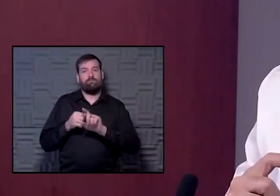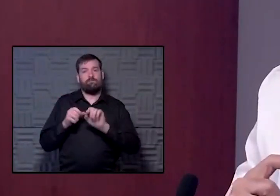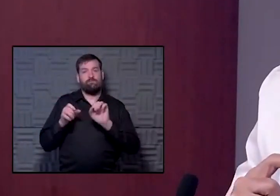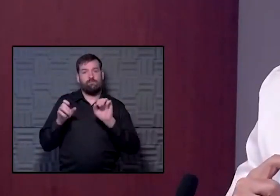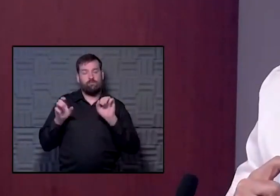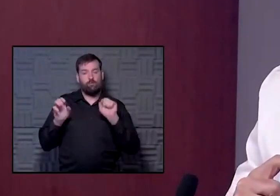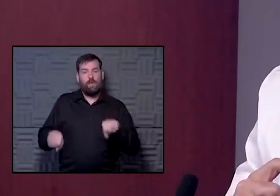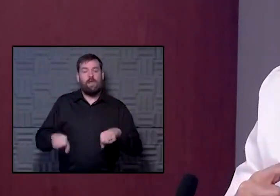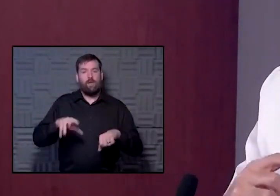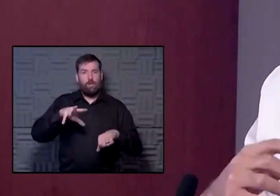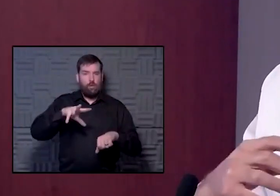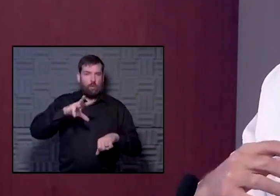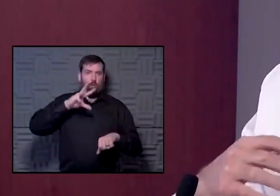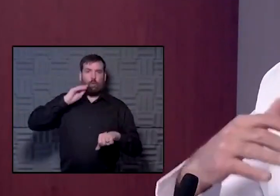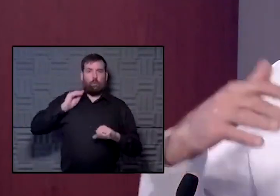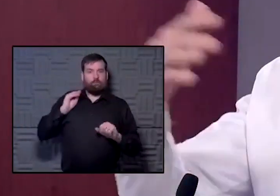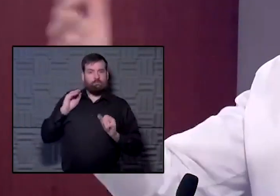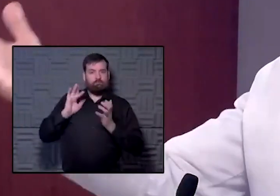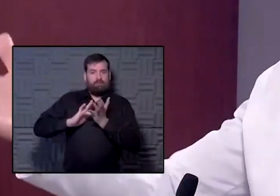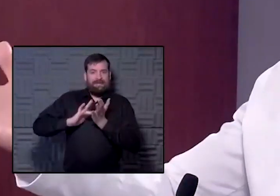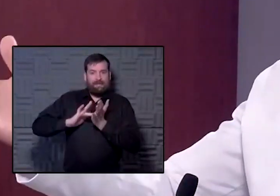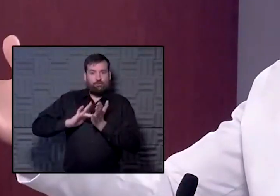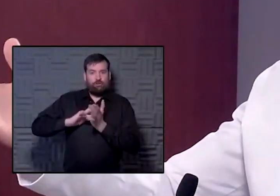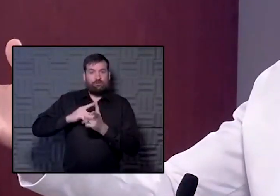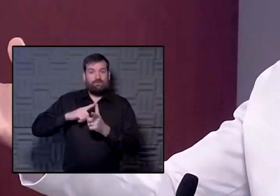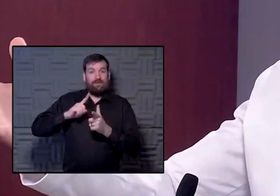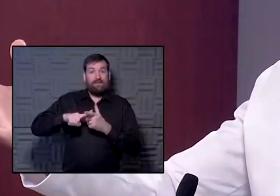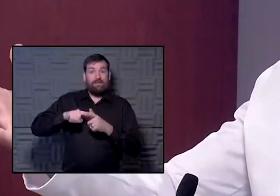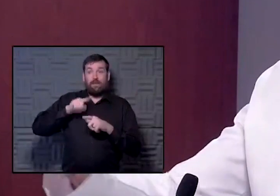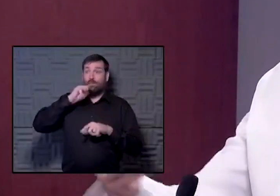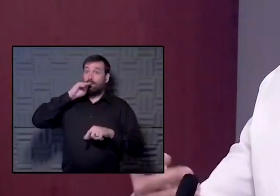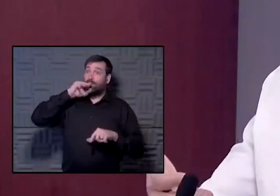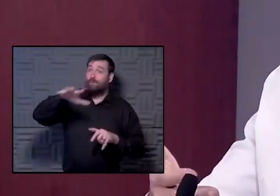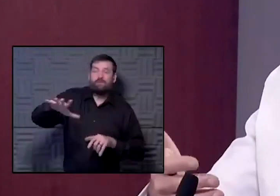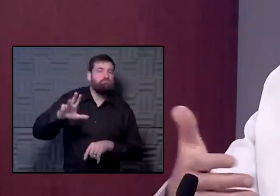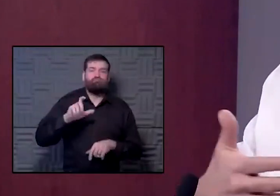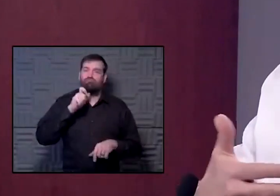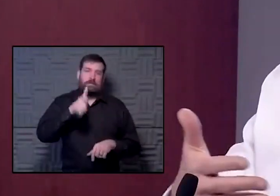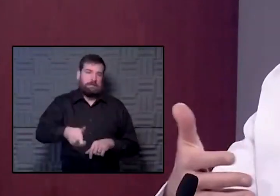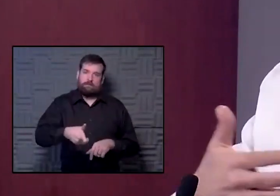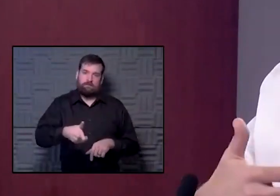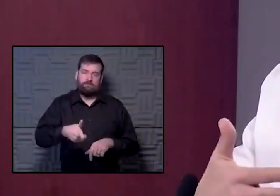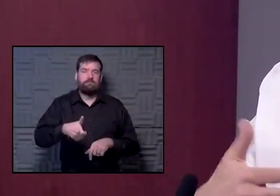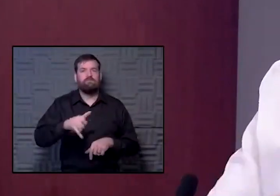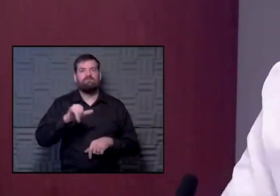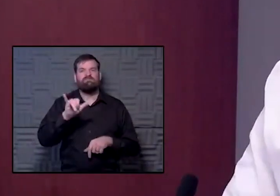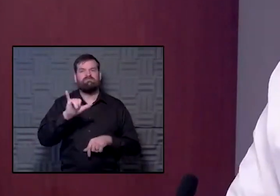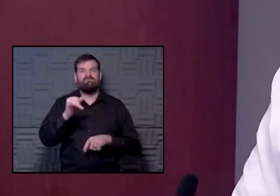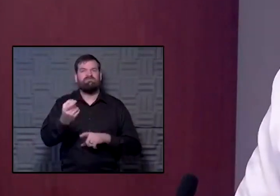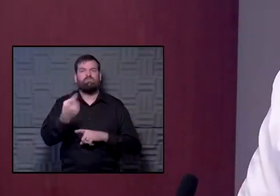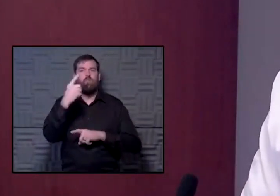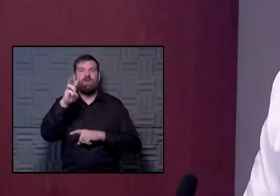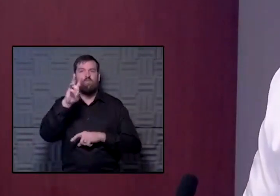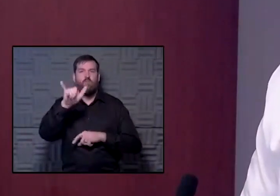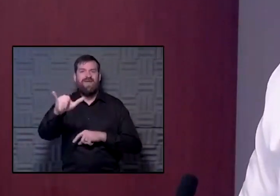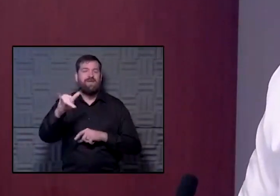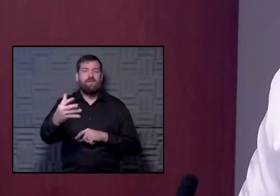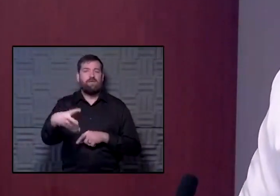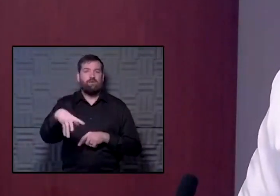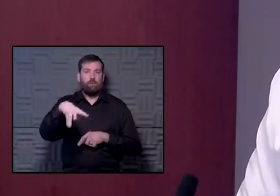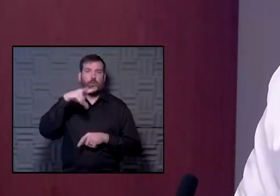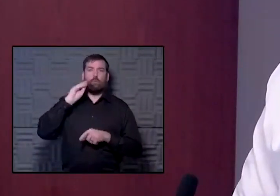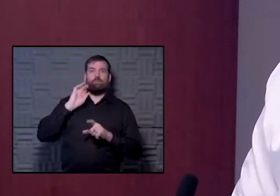inhale the medication and not expire into the outside environment. So it's kind of like a one-way nebulizer in that